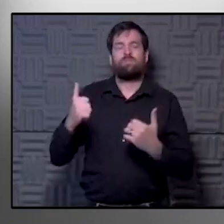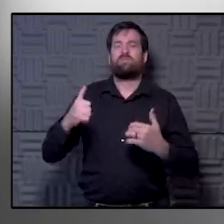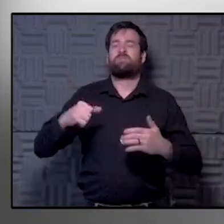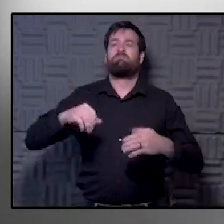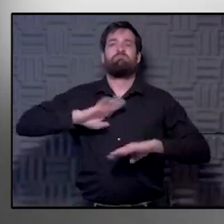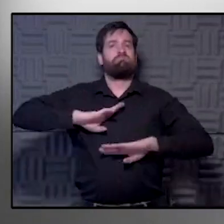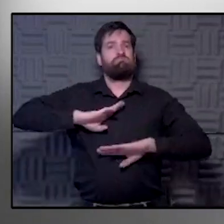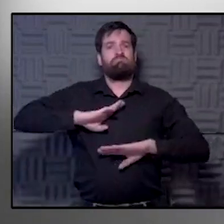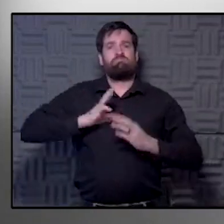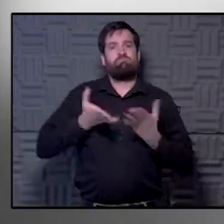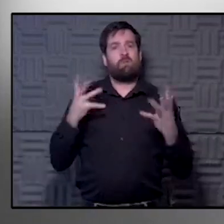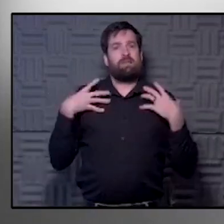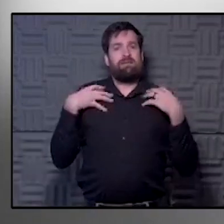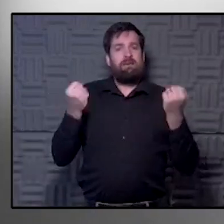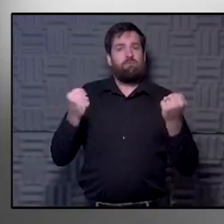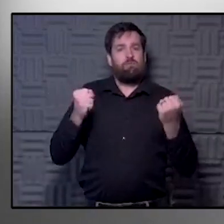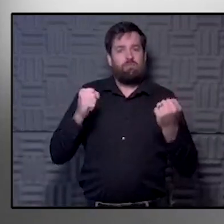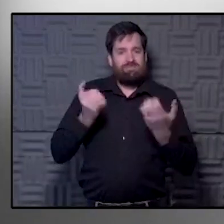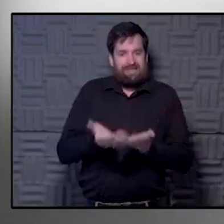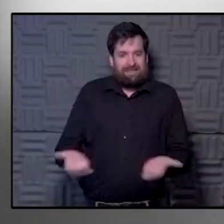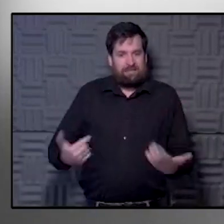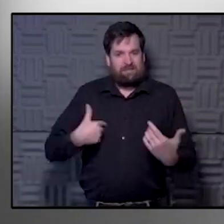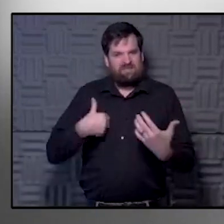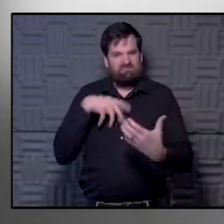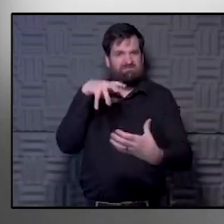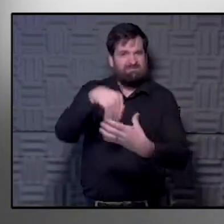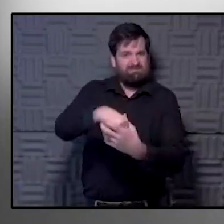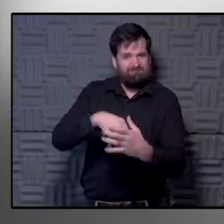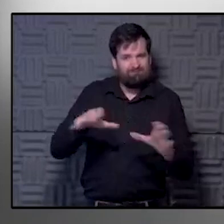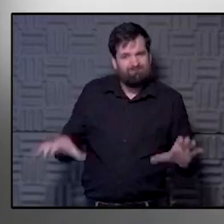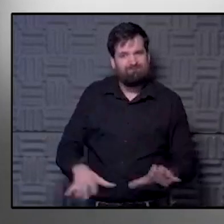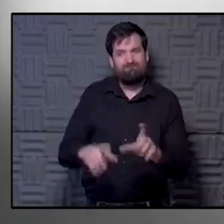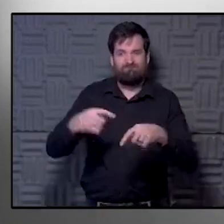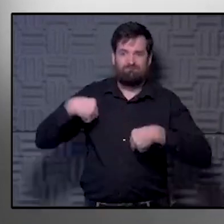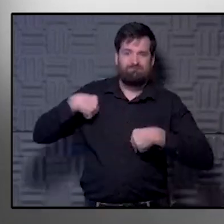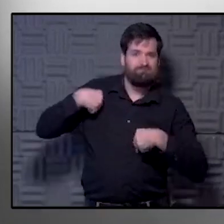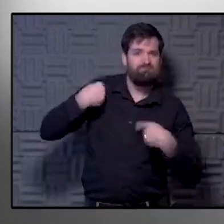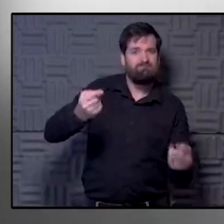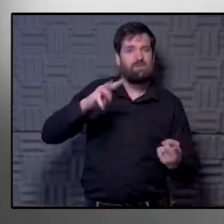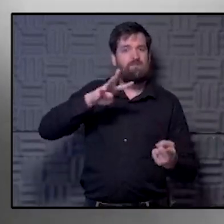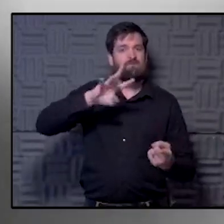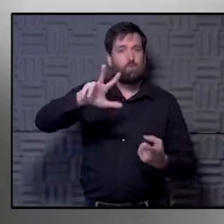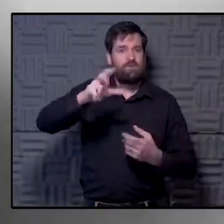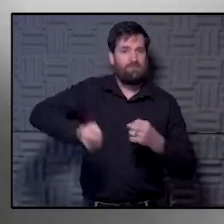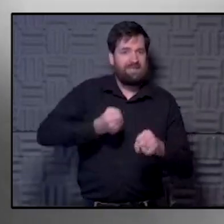fulfilling public health acts I have participated in my 43 years in